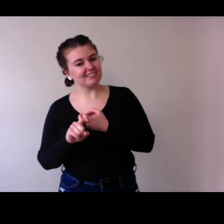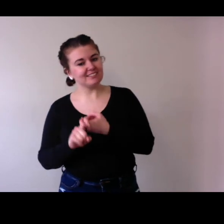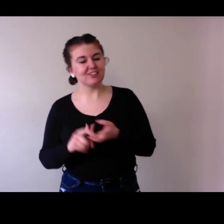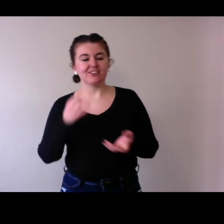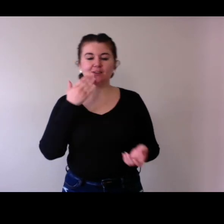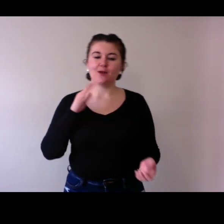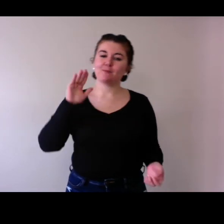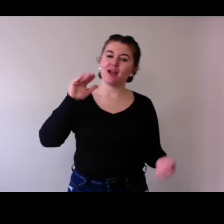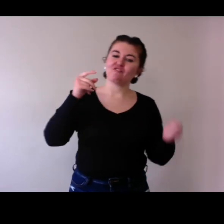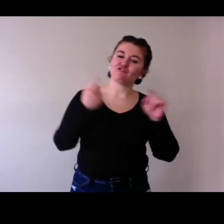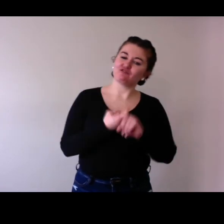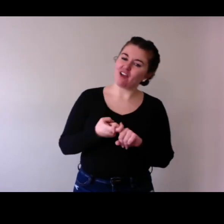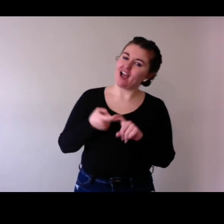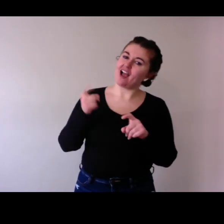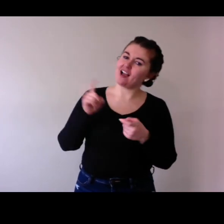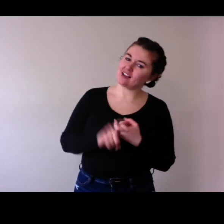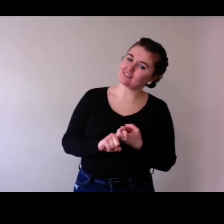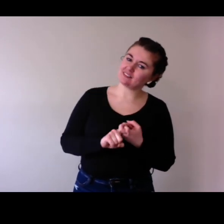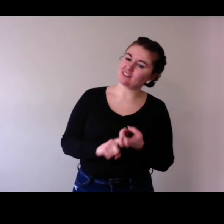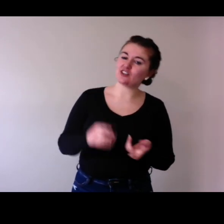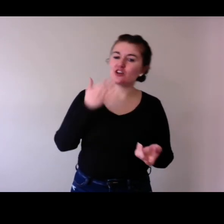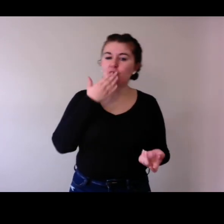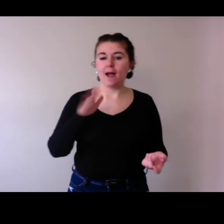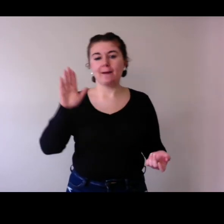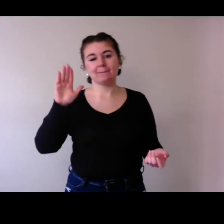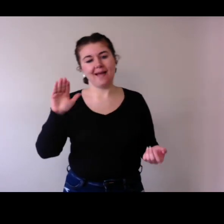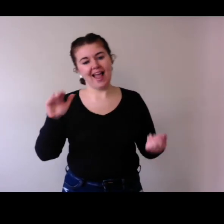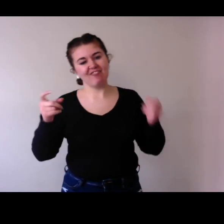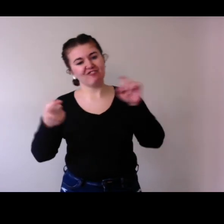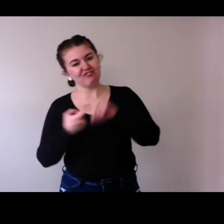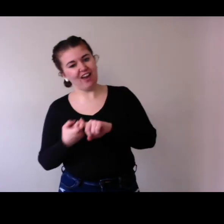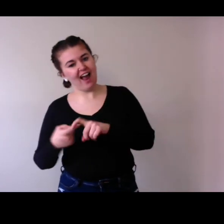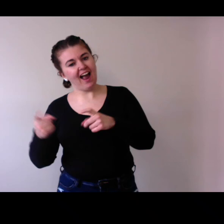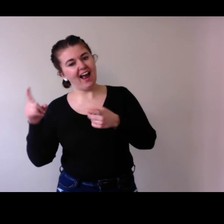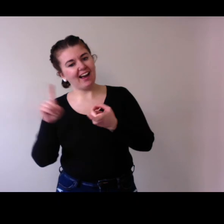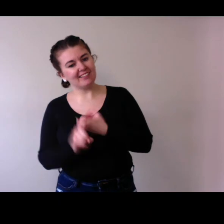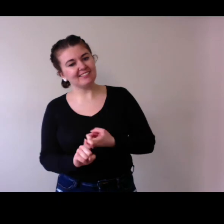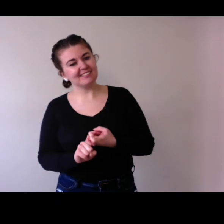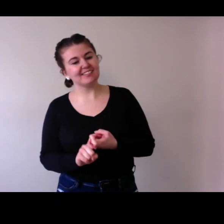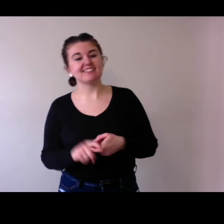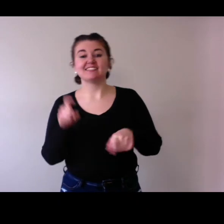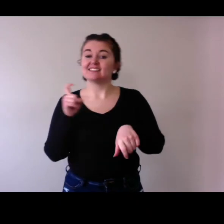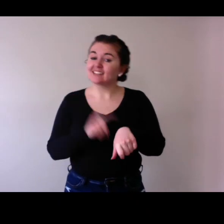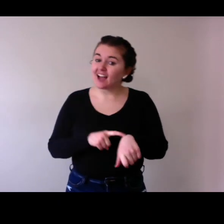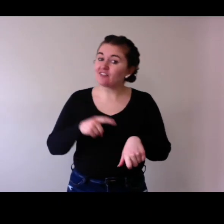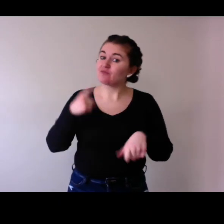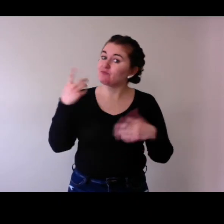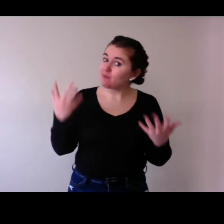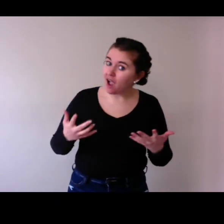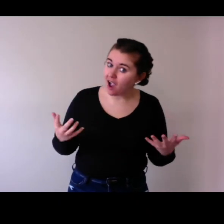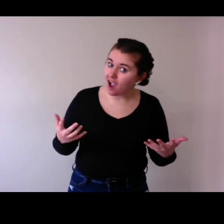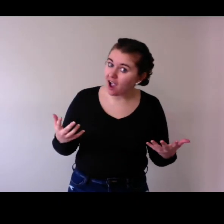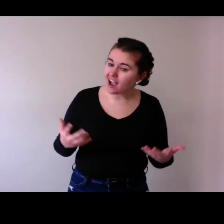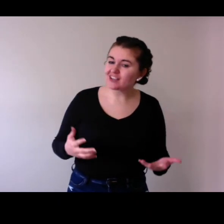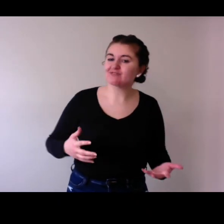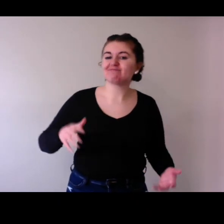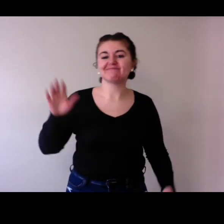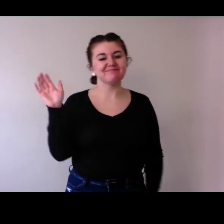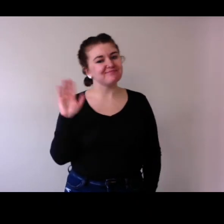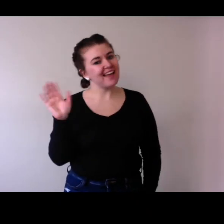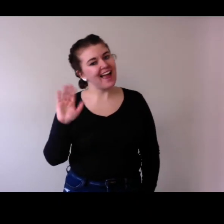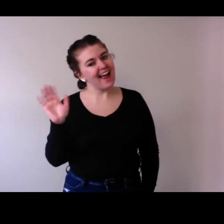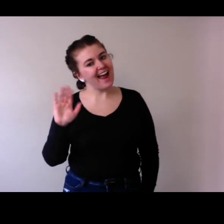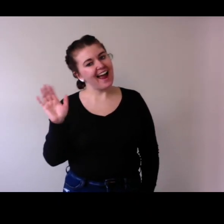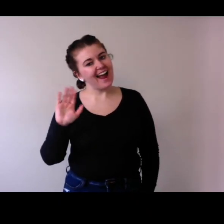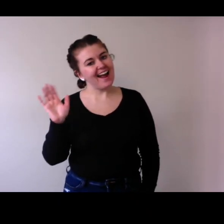Goodbye, friends. Goodbye, friends. Goodbye, friends. It's